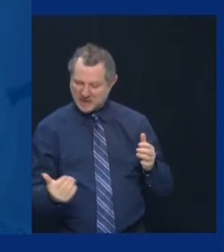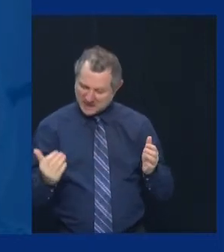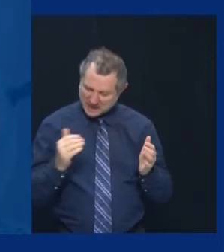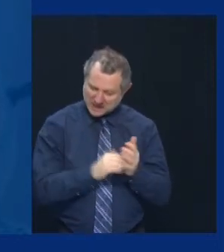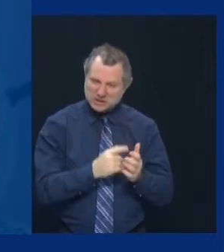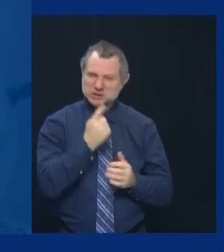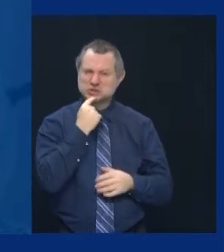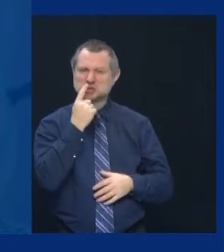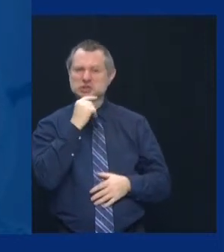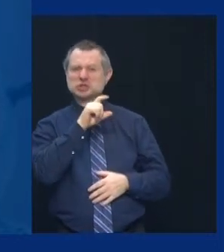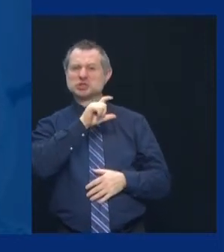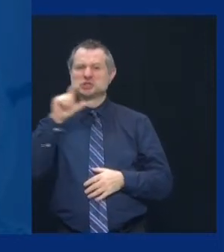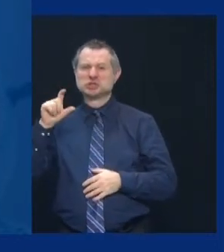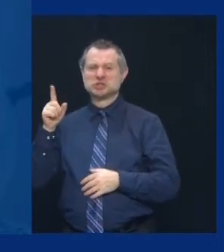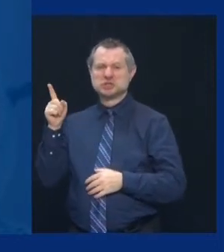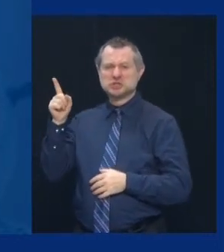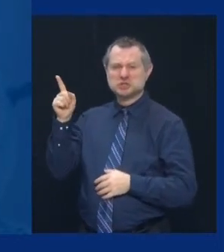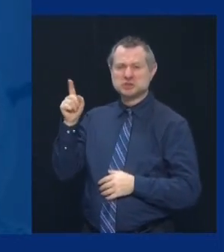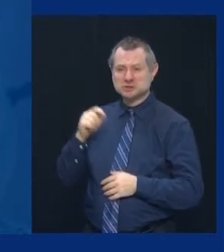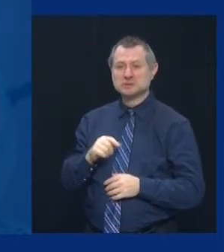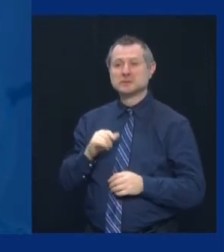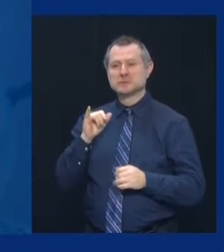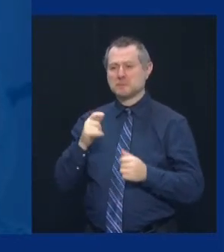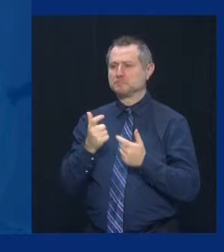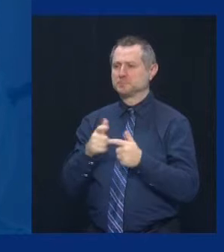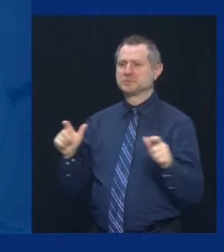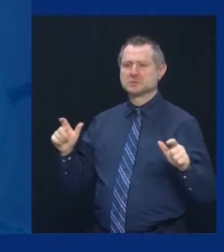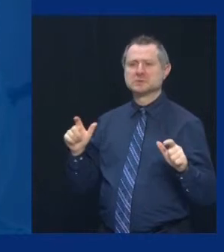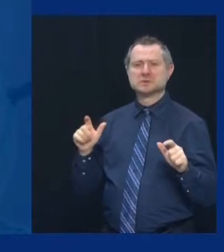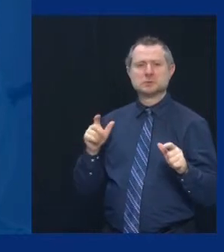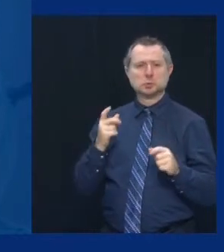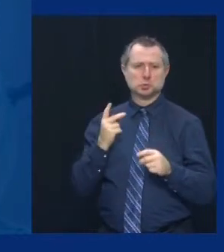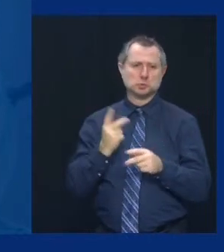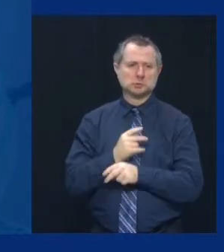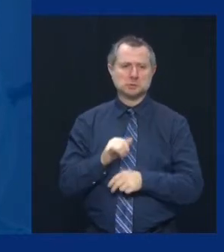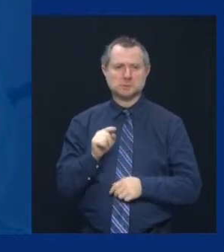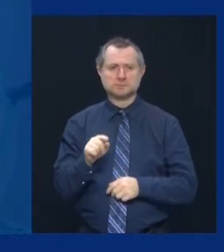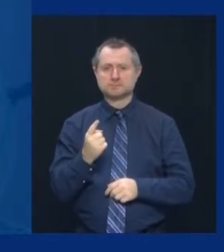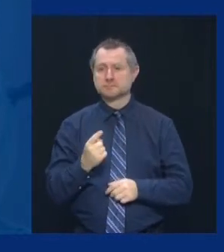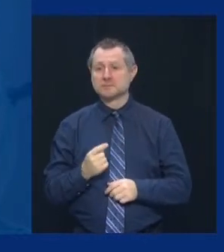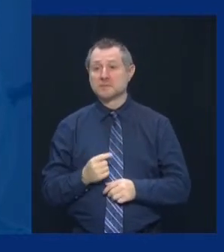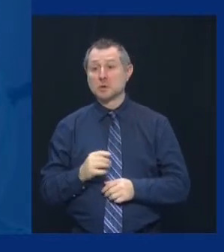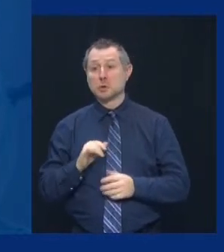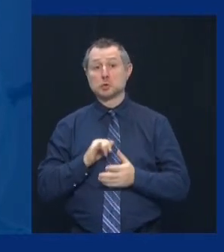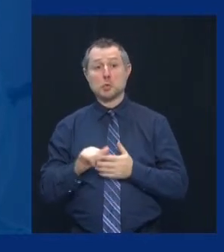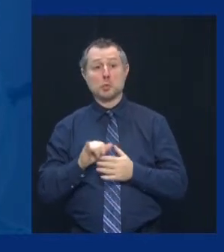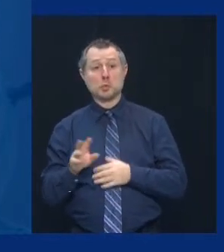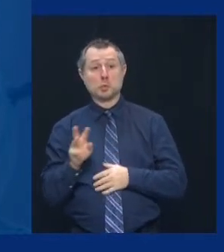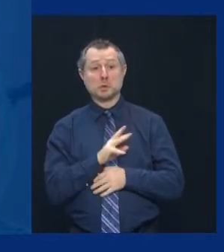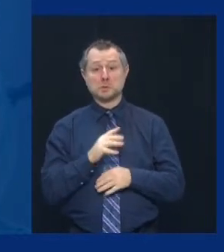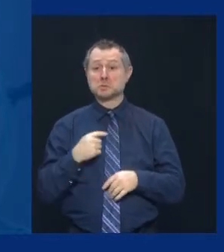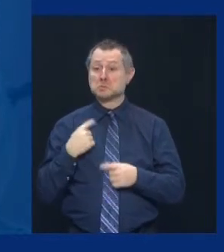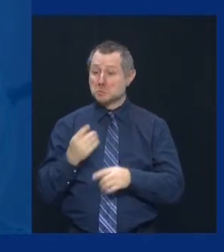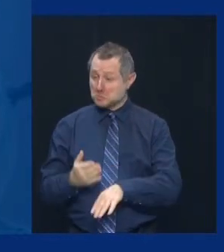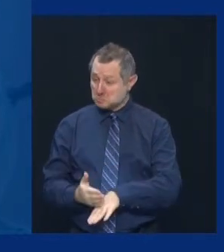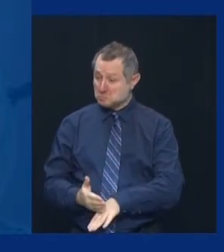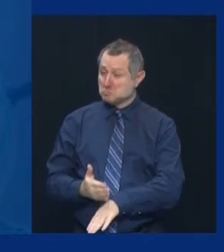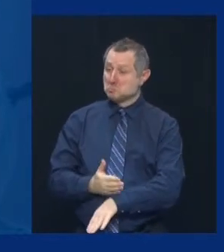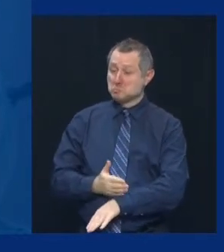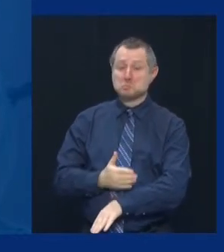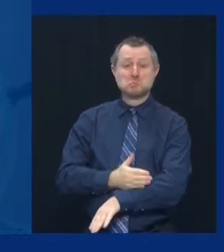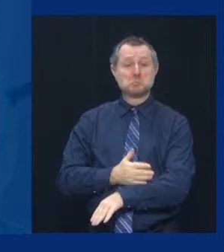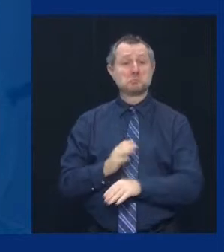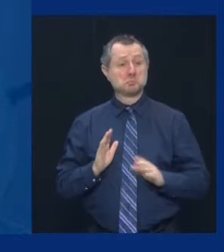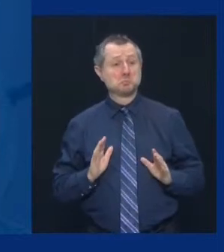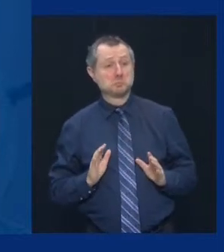is the most highly problematic area. Western New York has actually made good progress,